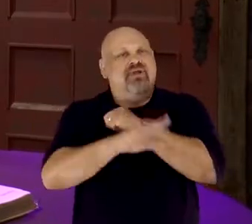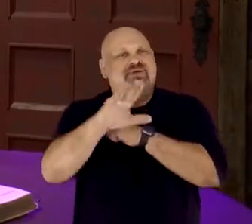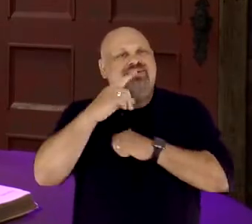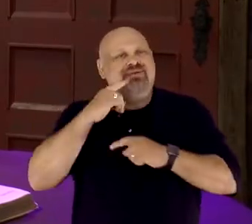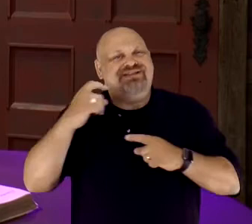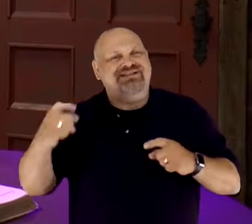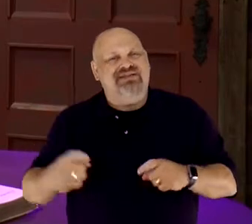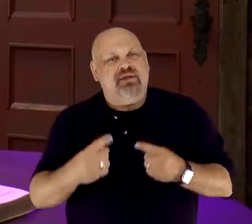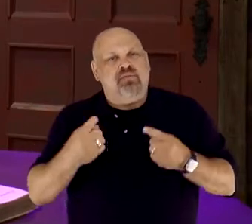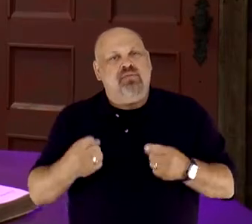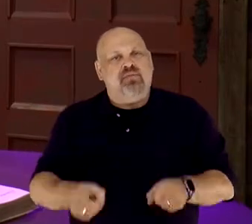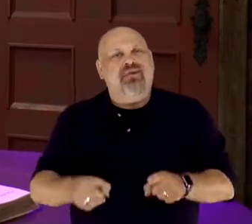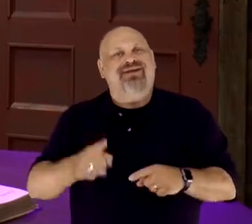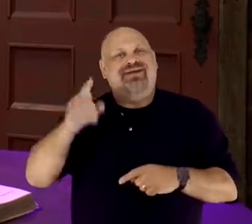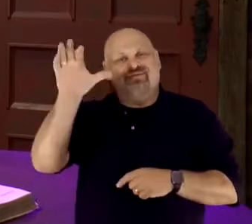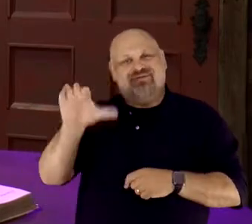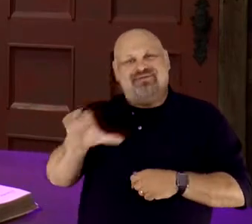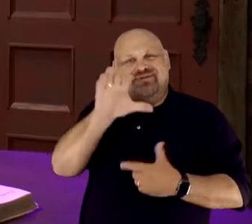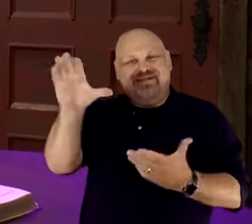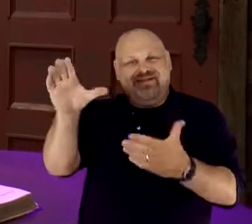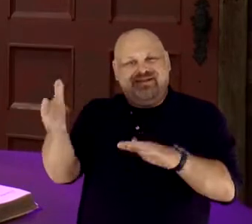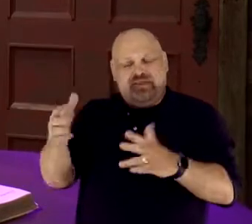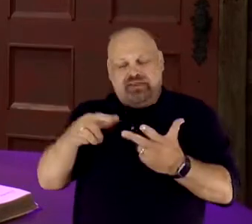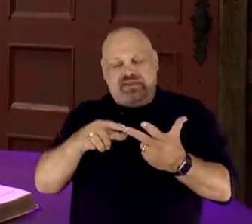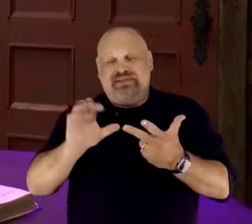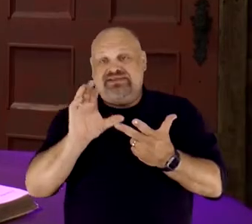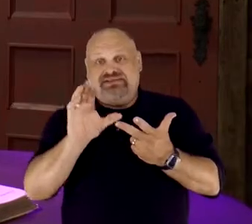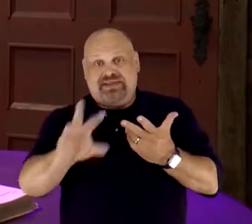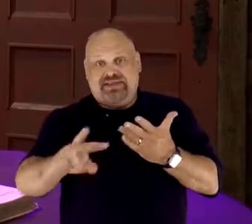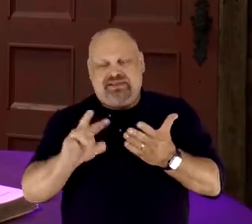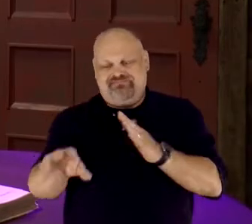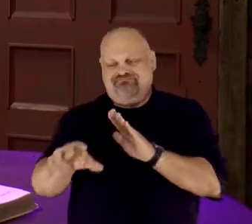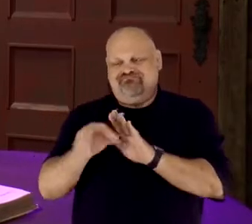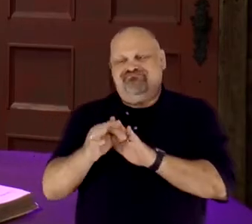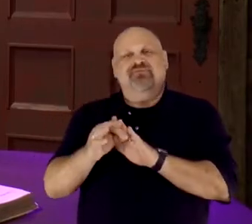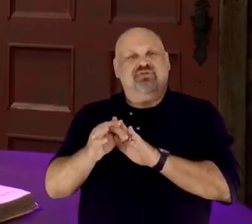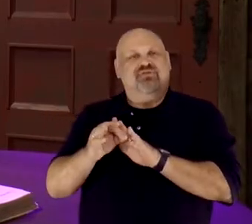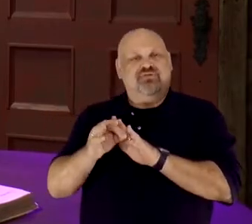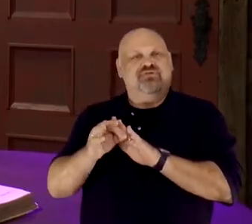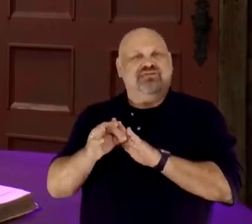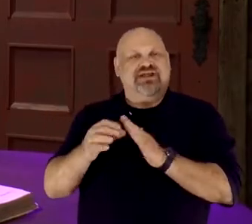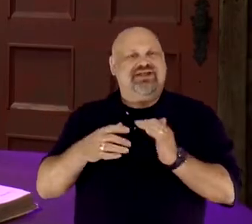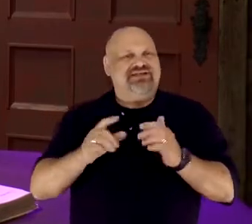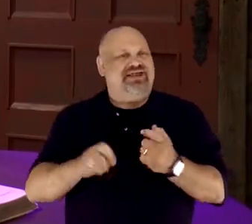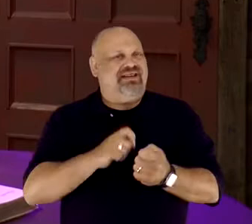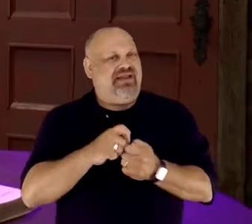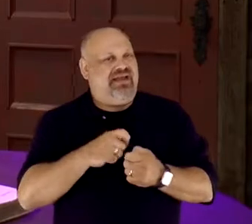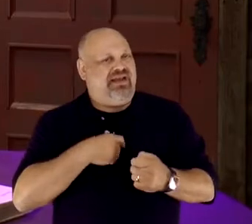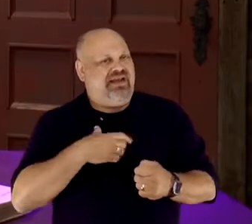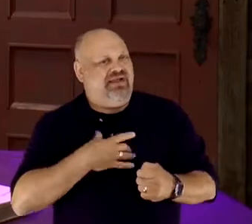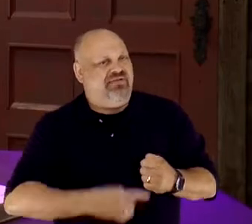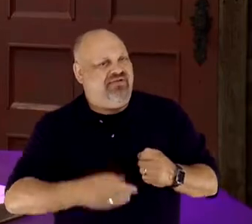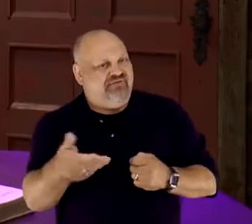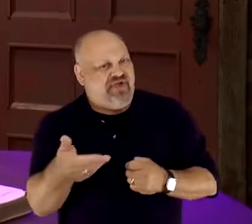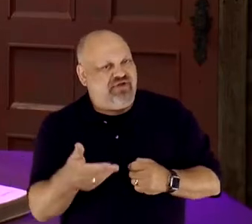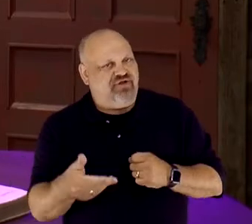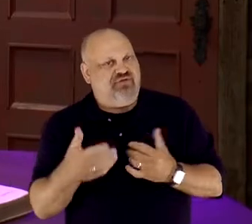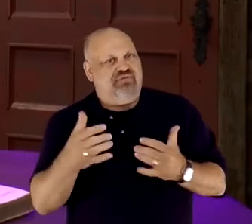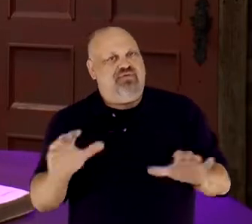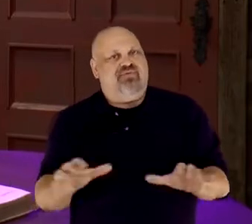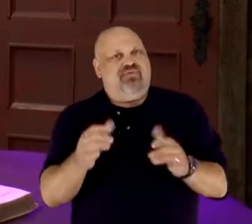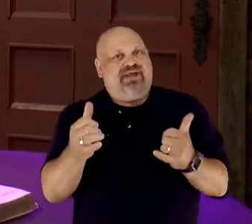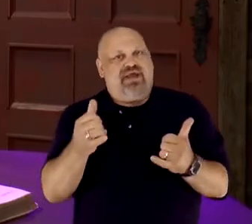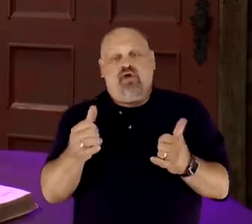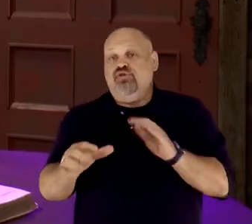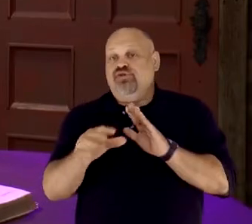sin when he died on the cross. And the letter C stands for choose. And that's exactly what I'd like to invite you to do right now, to choose